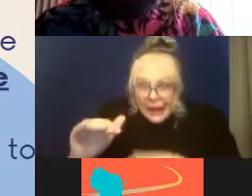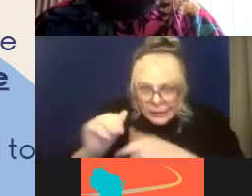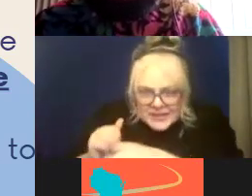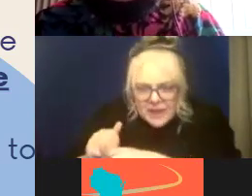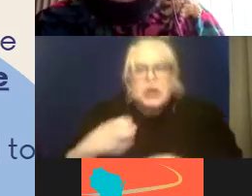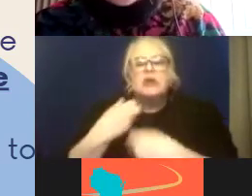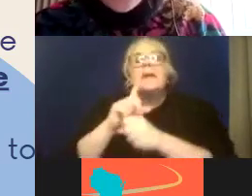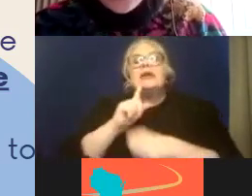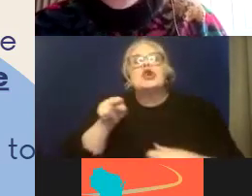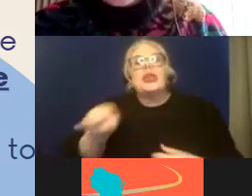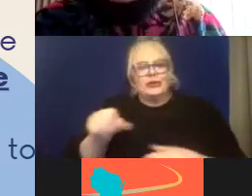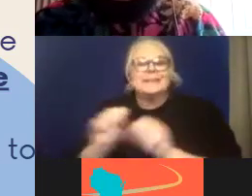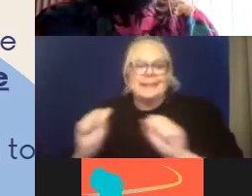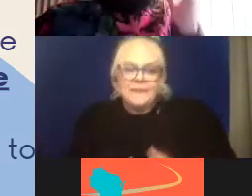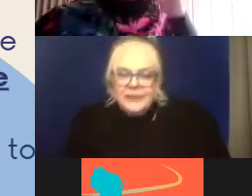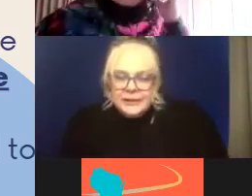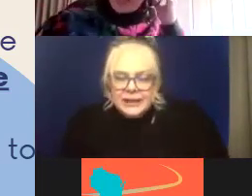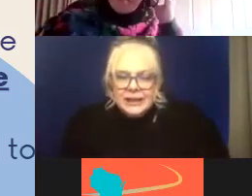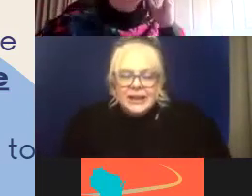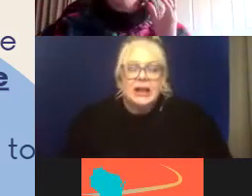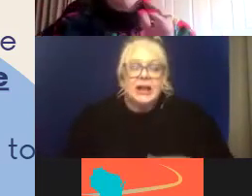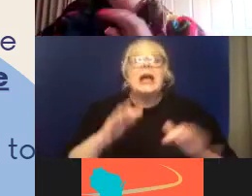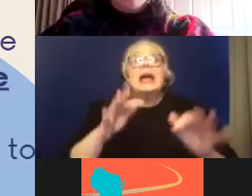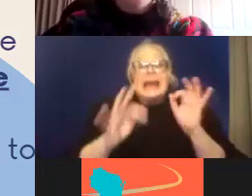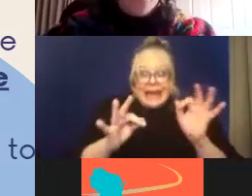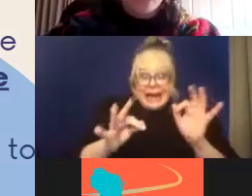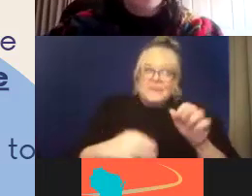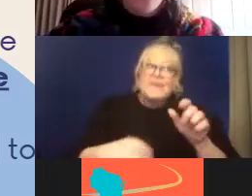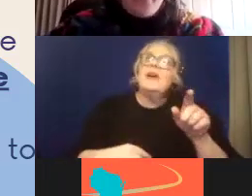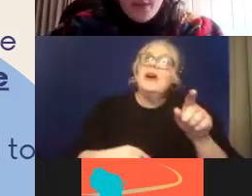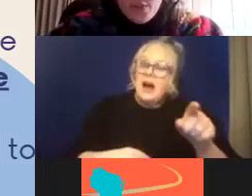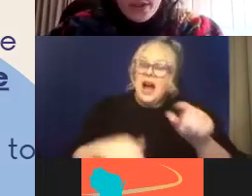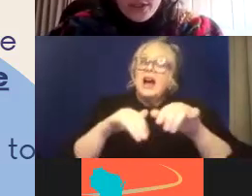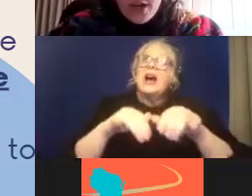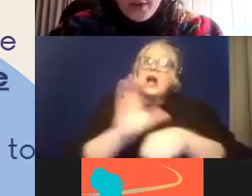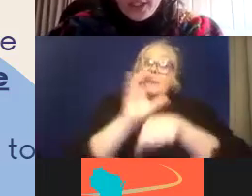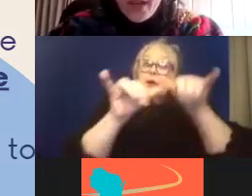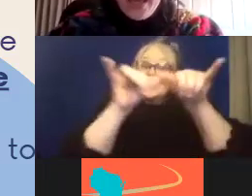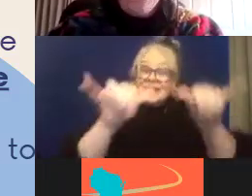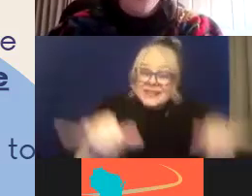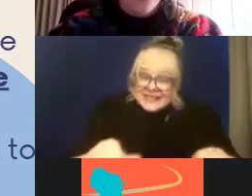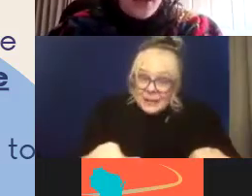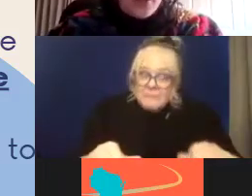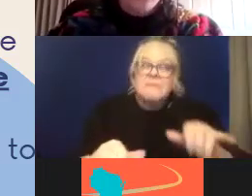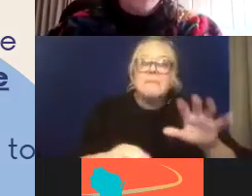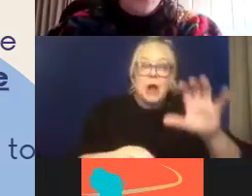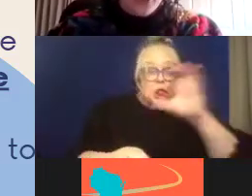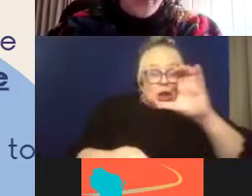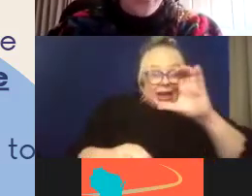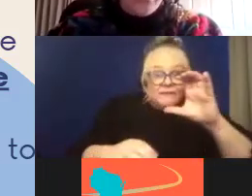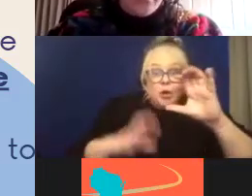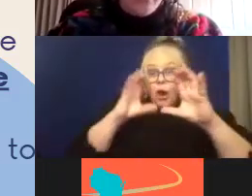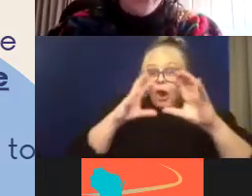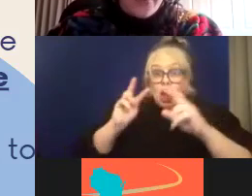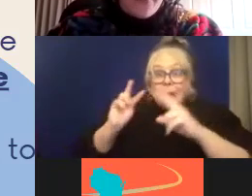the service works as designed and locates a match for them, that match may be reported to law enforcement and may result in law